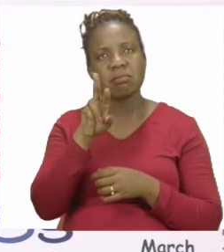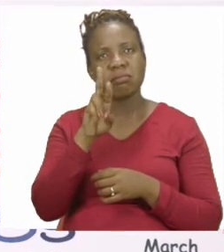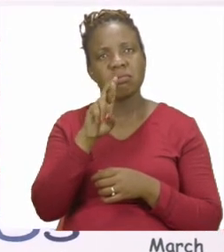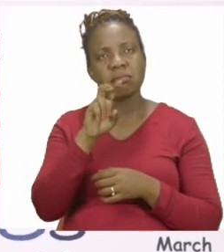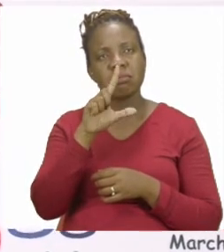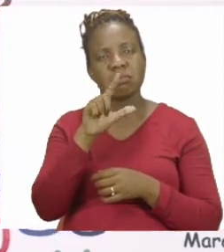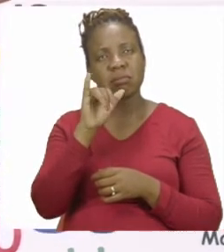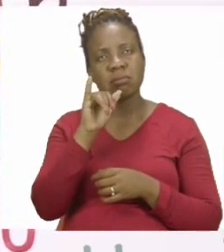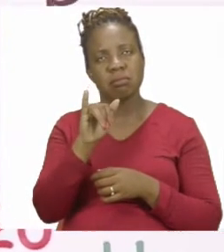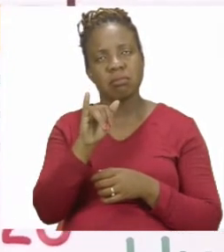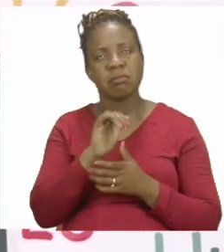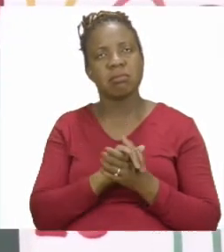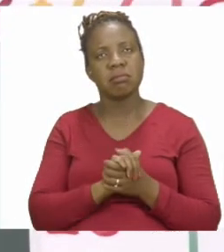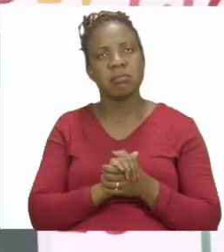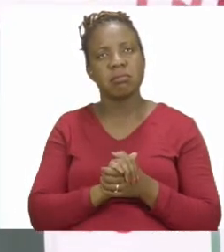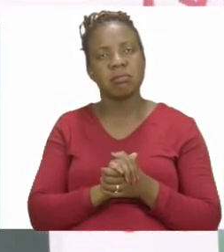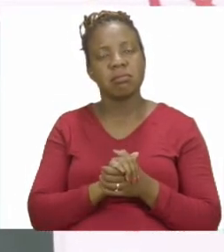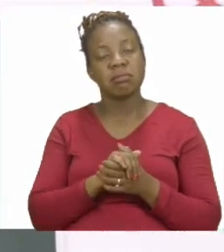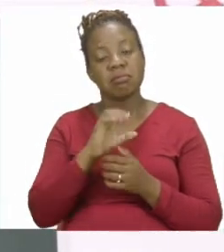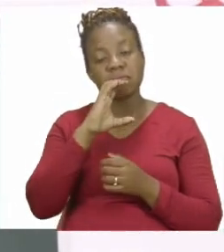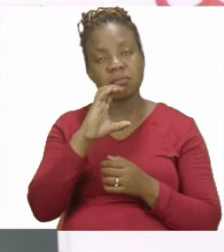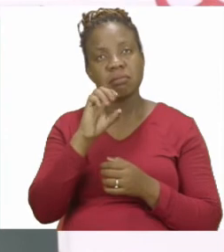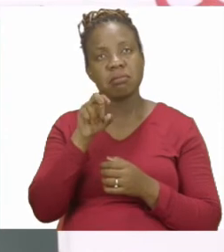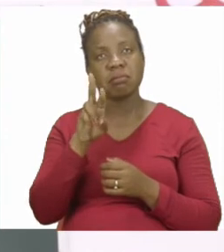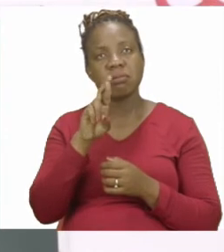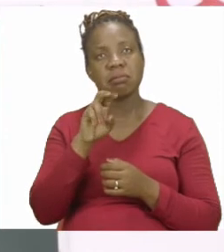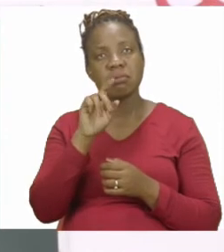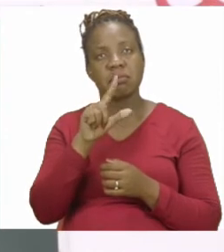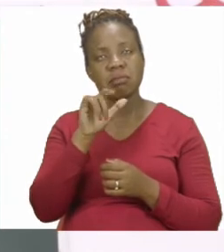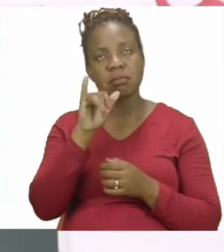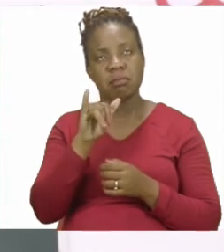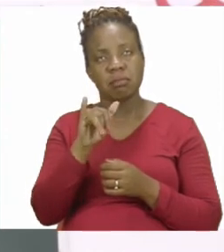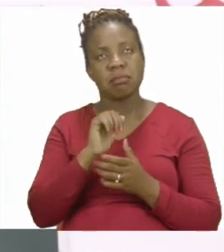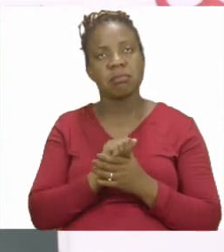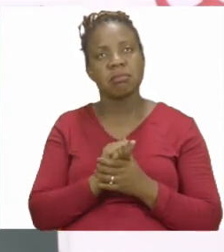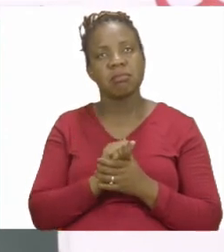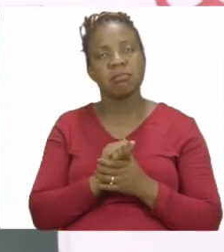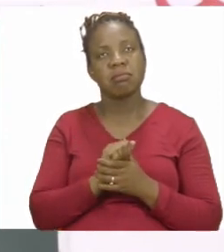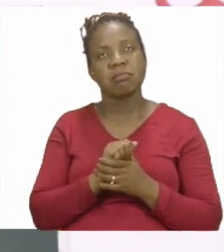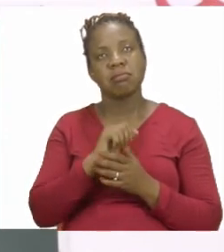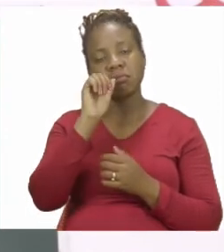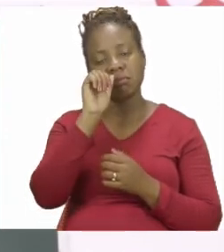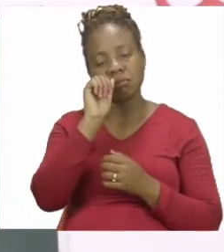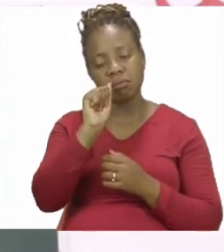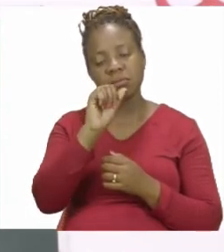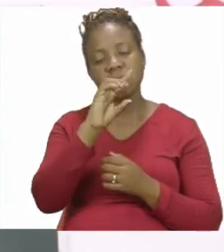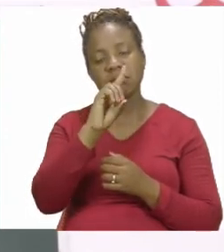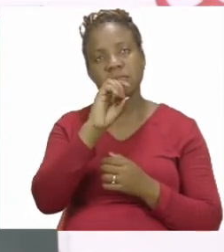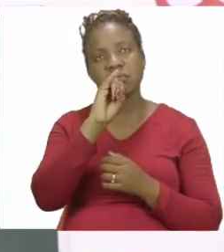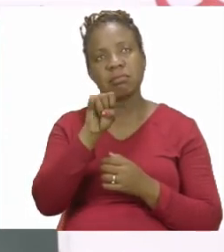we said that curly is our adjective. So you now need to go ahead